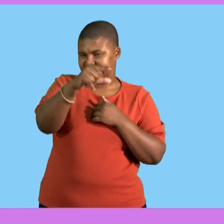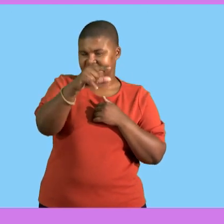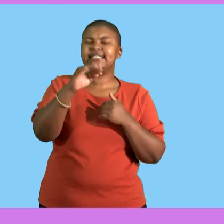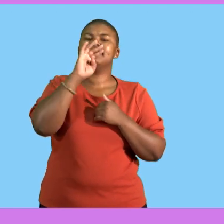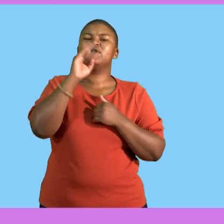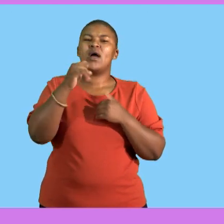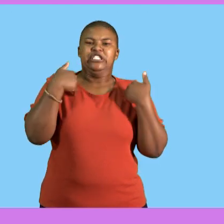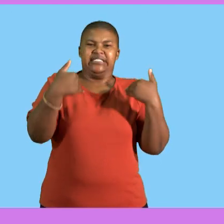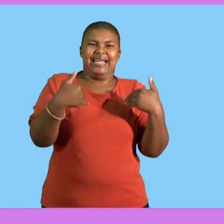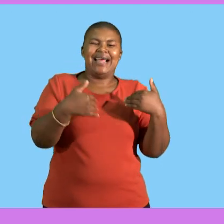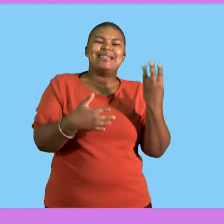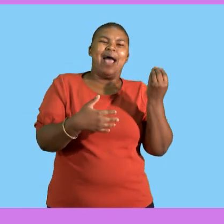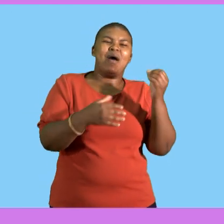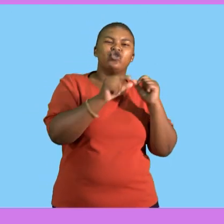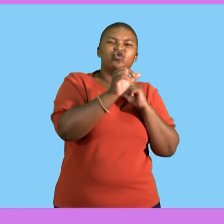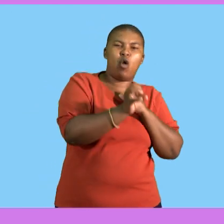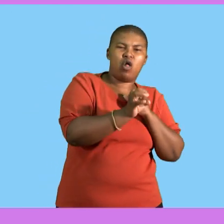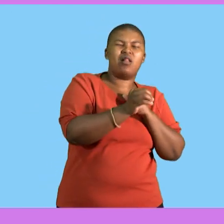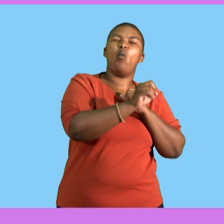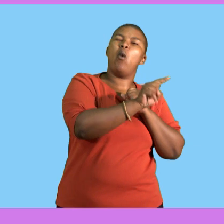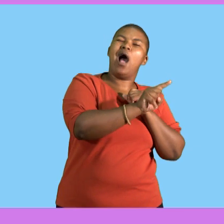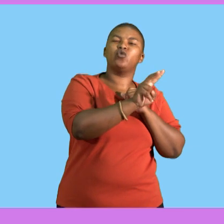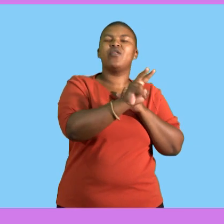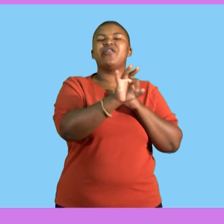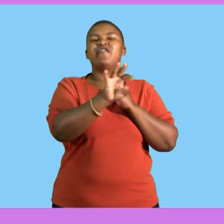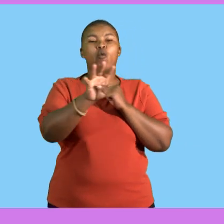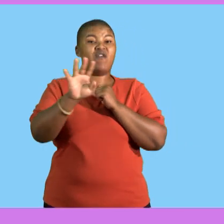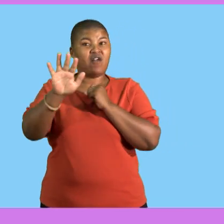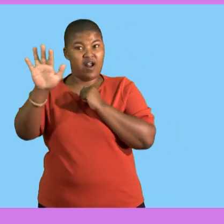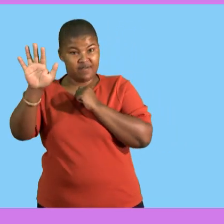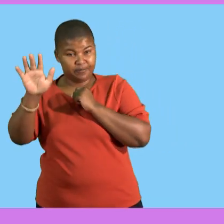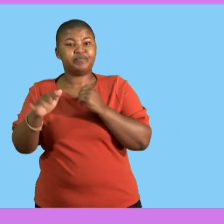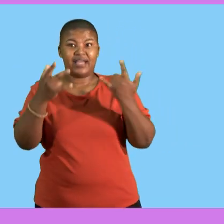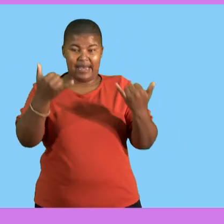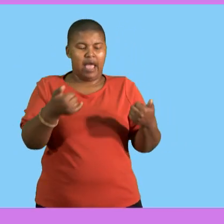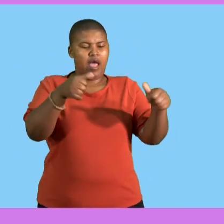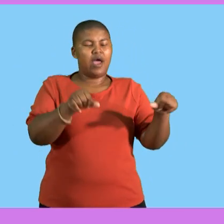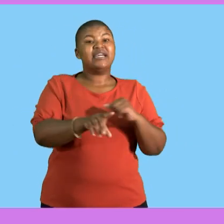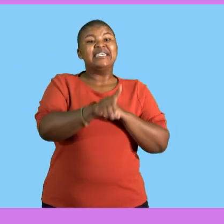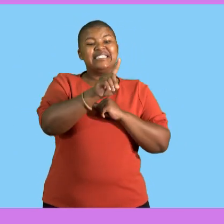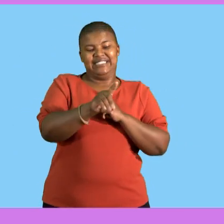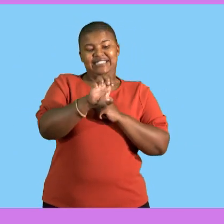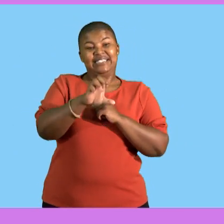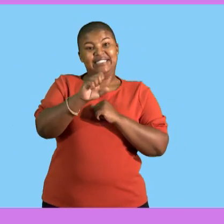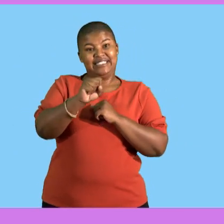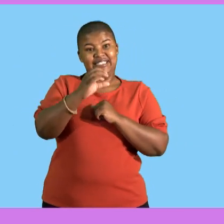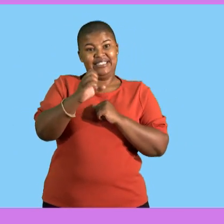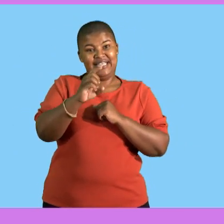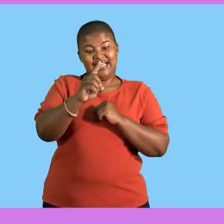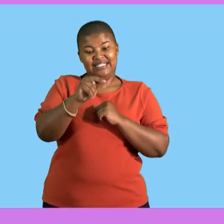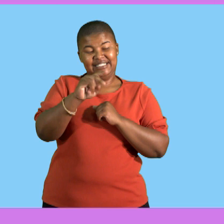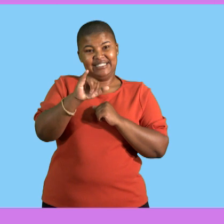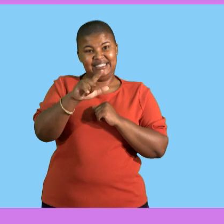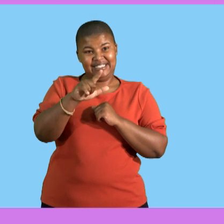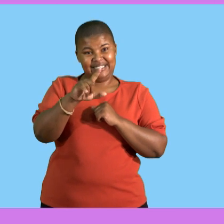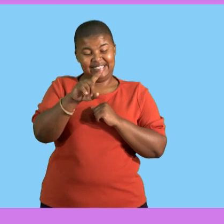from the smallest value to the biggest value. And when you arrange in descending order, it's whereby now you